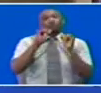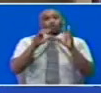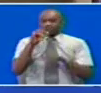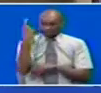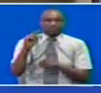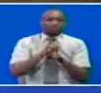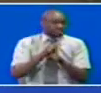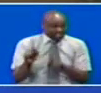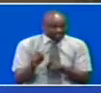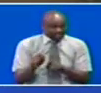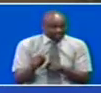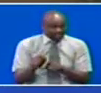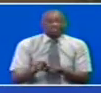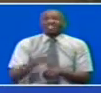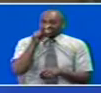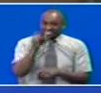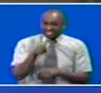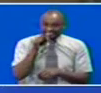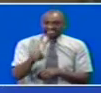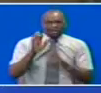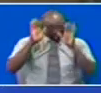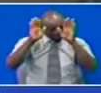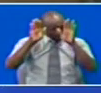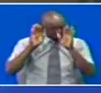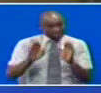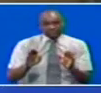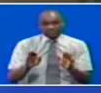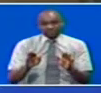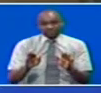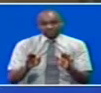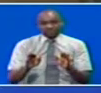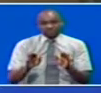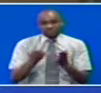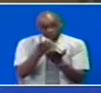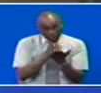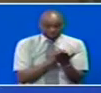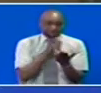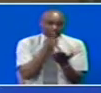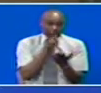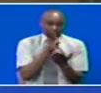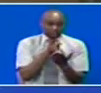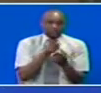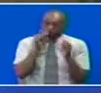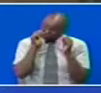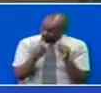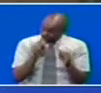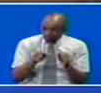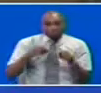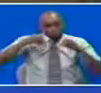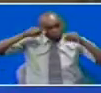train. This is a very important course, and the assembly and the